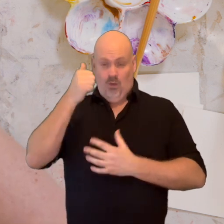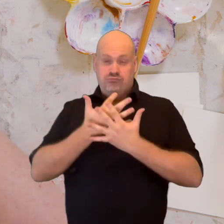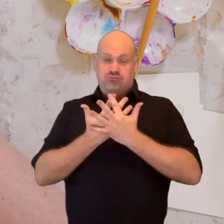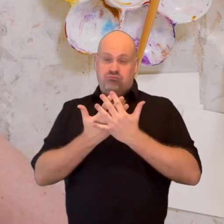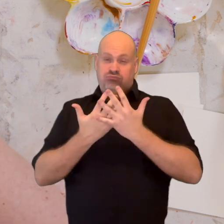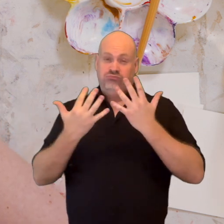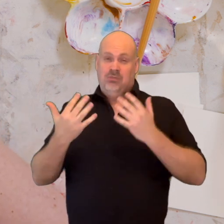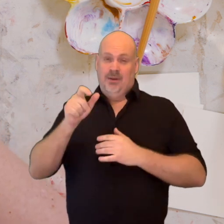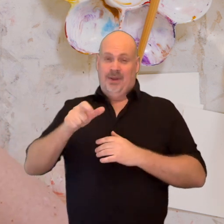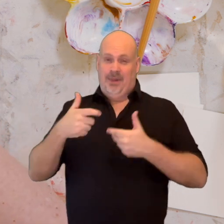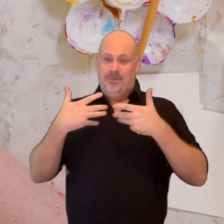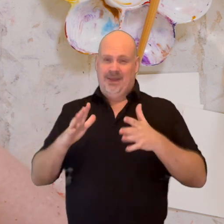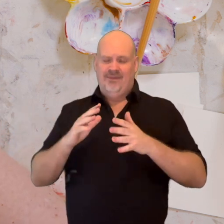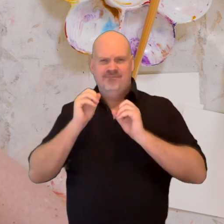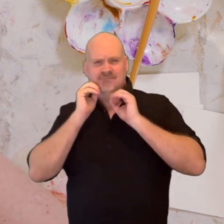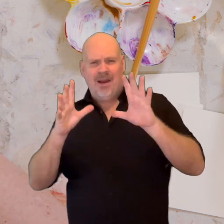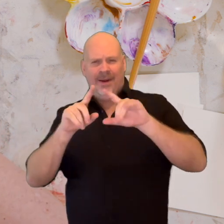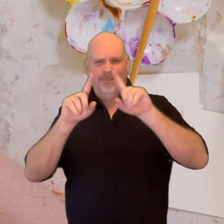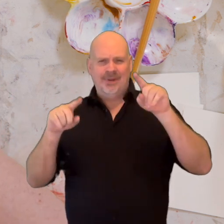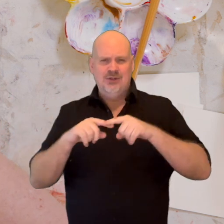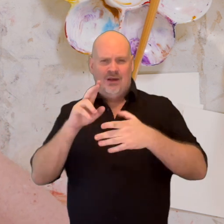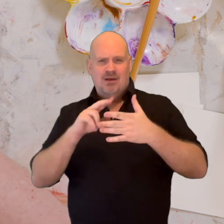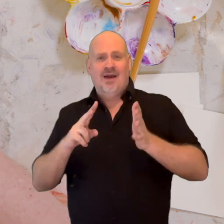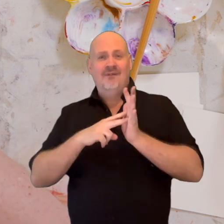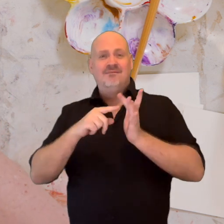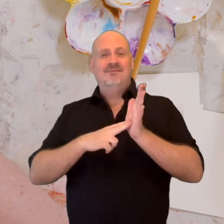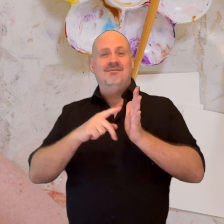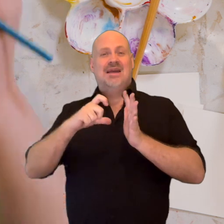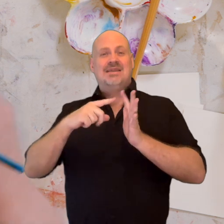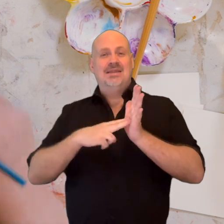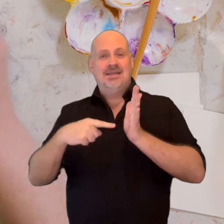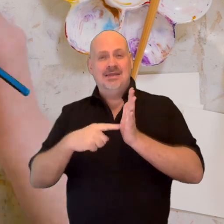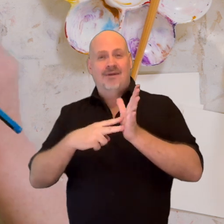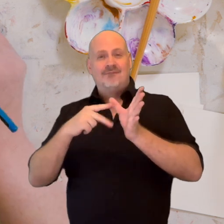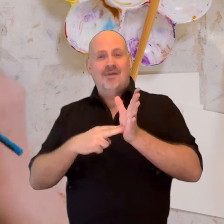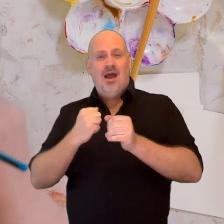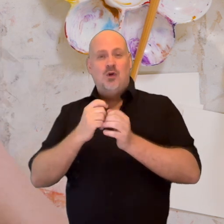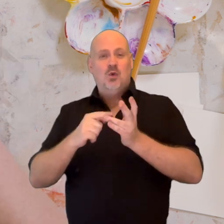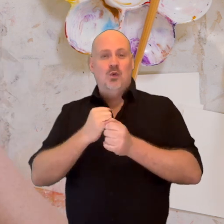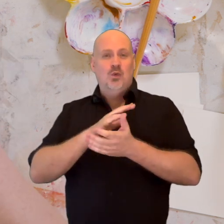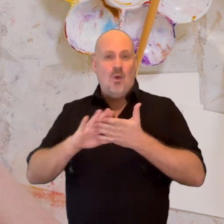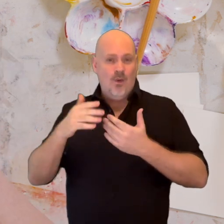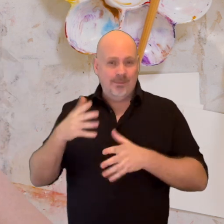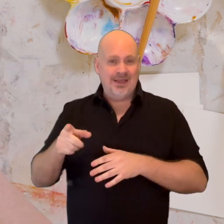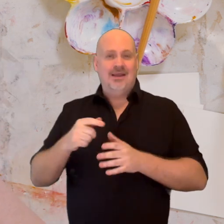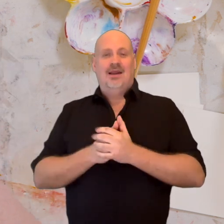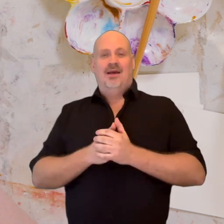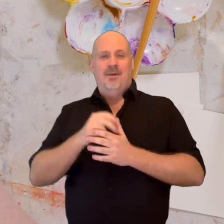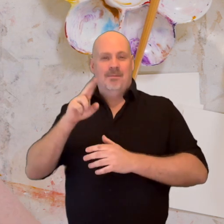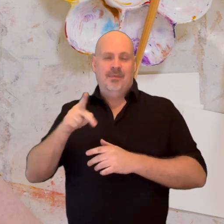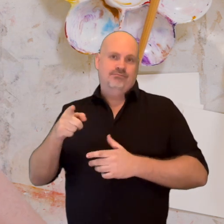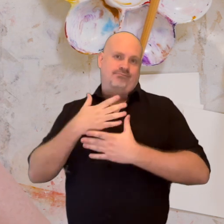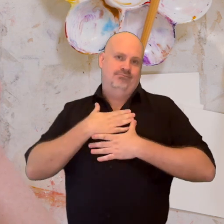done famous pictures of sunflowers. Vincent van Gogh painted, loved painting